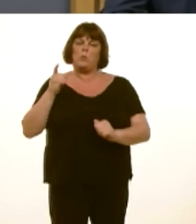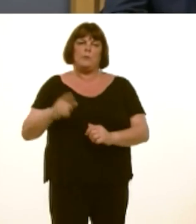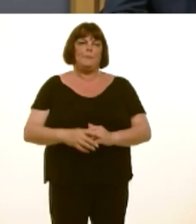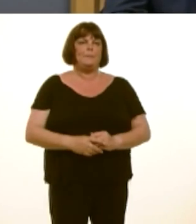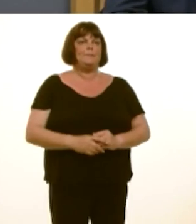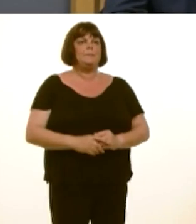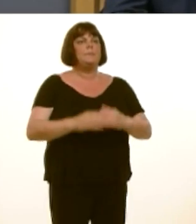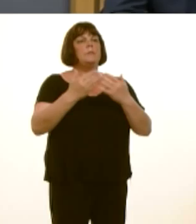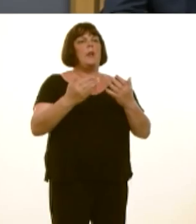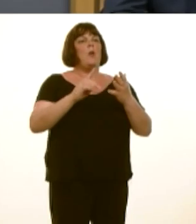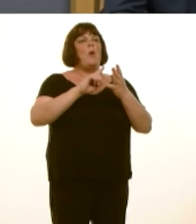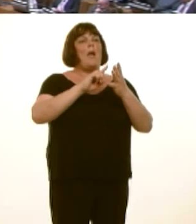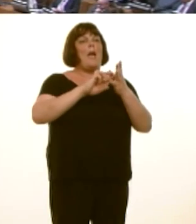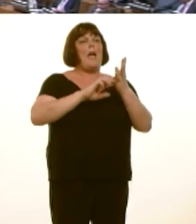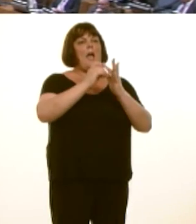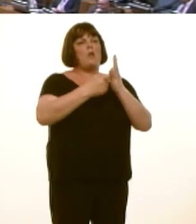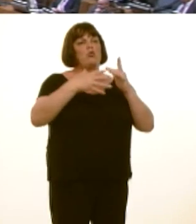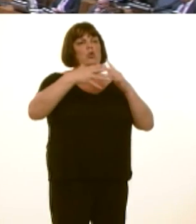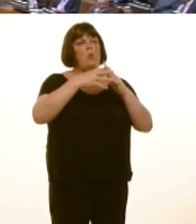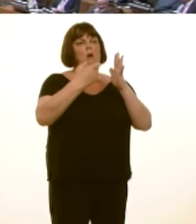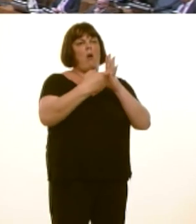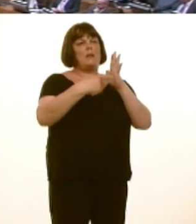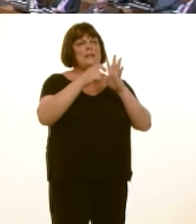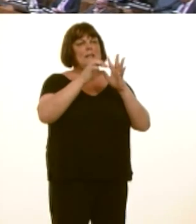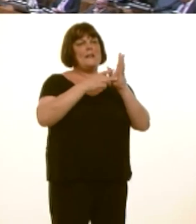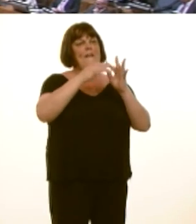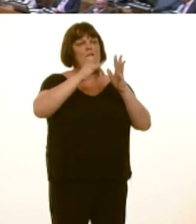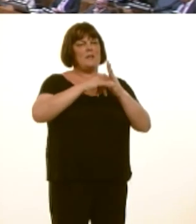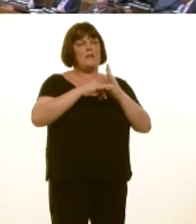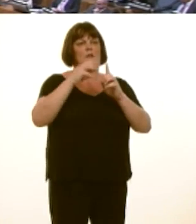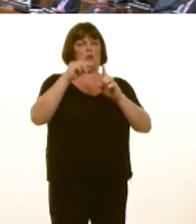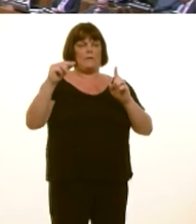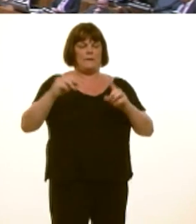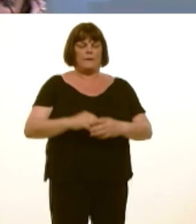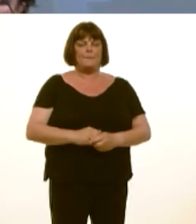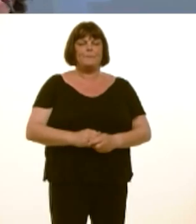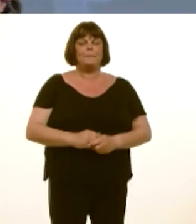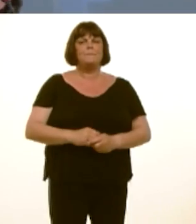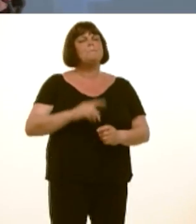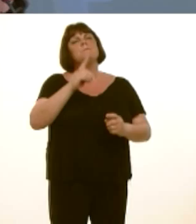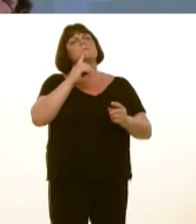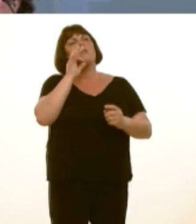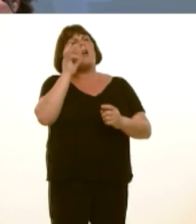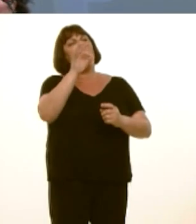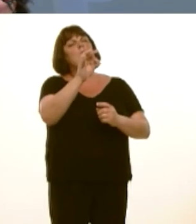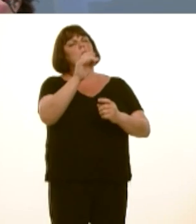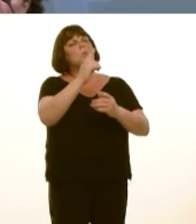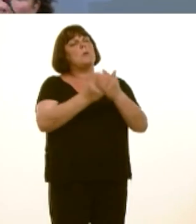Andrew Archie-Davis. Thank you, Presiding Officer. First Minister, what is your understanding of the current state of play around the basic payment